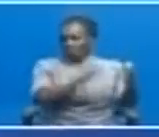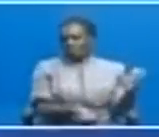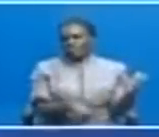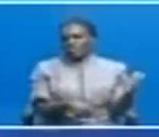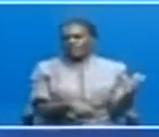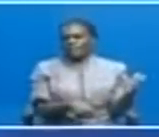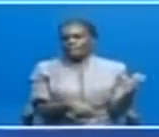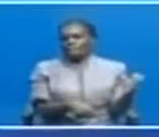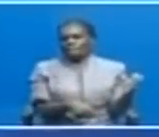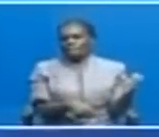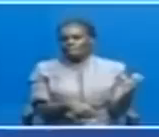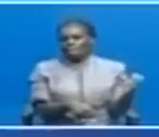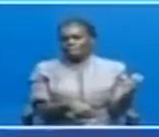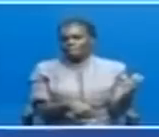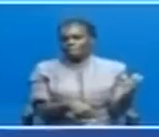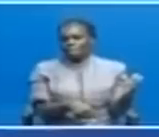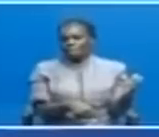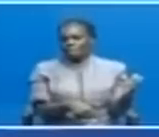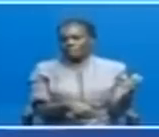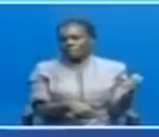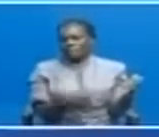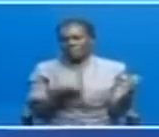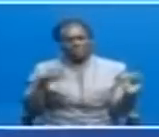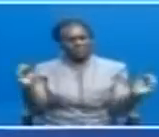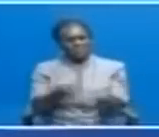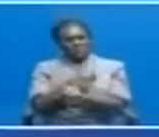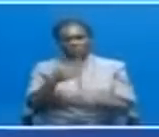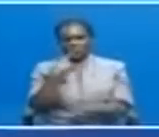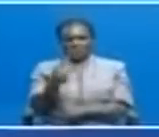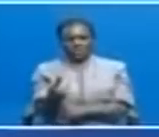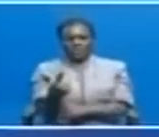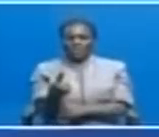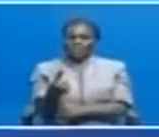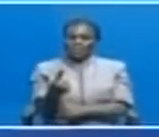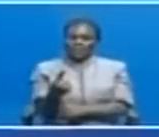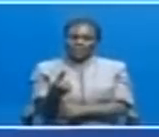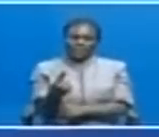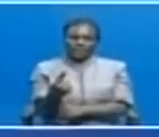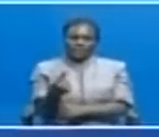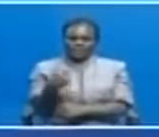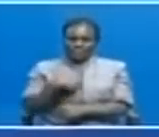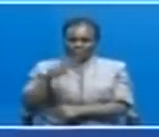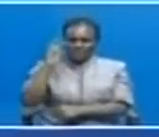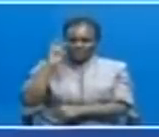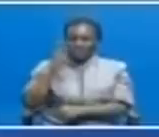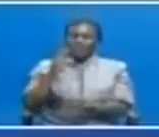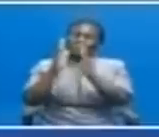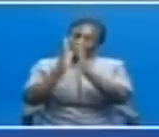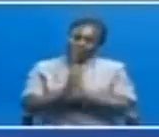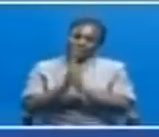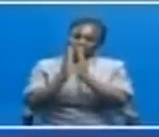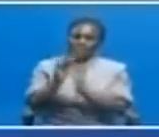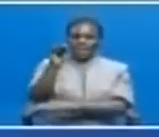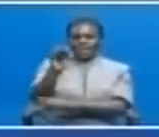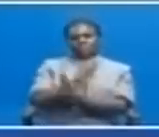you want to bring back? I can't say that. The first thing I'm just asking the Kenyans to pray for us,